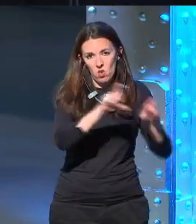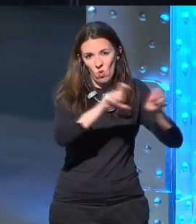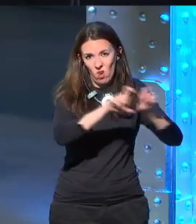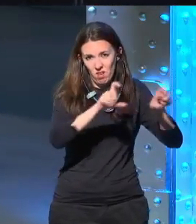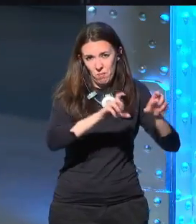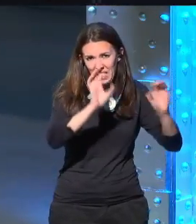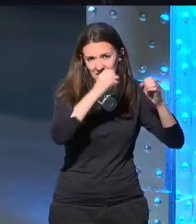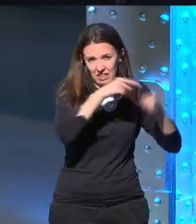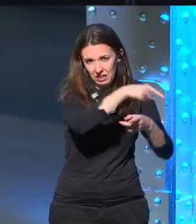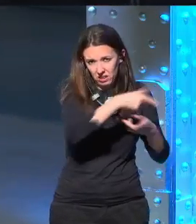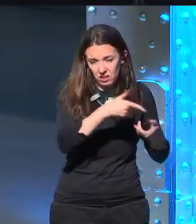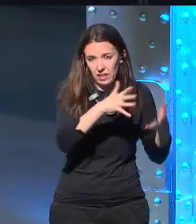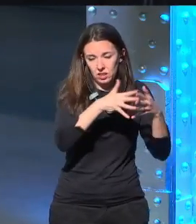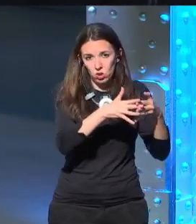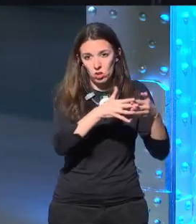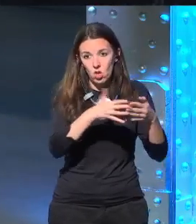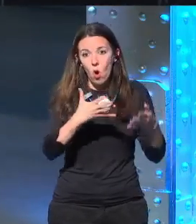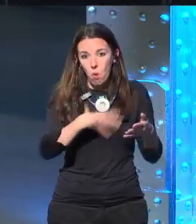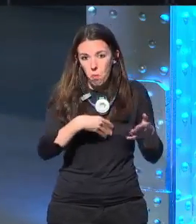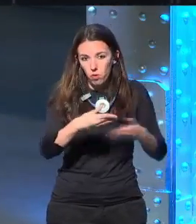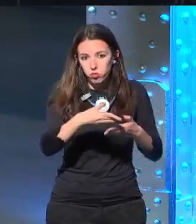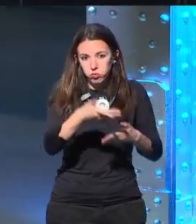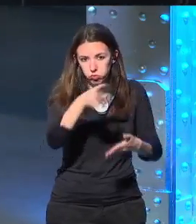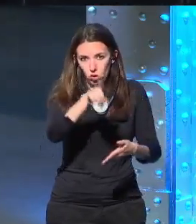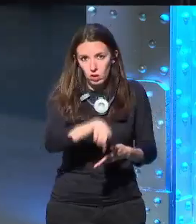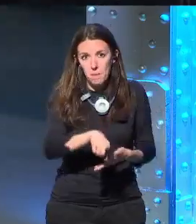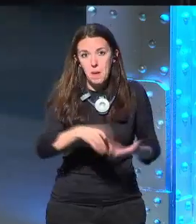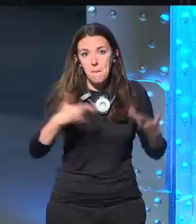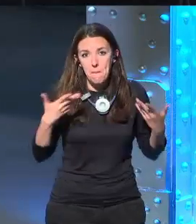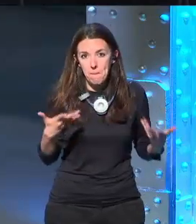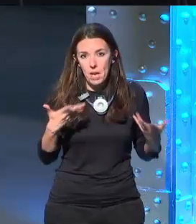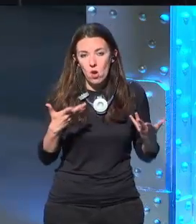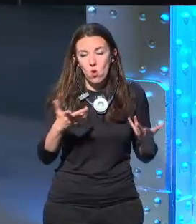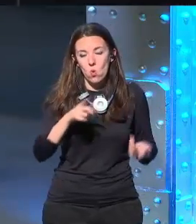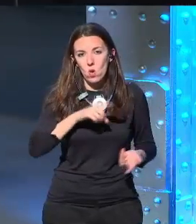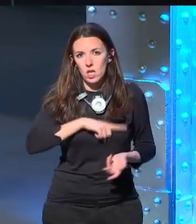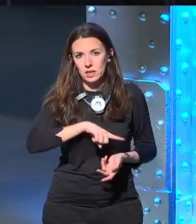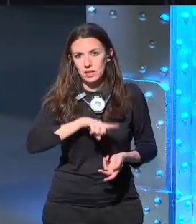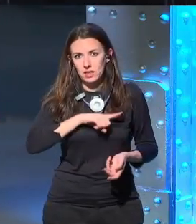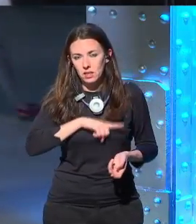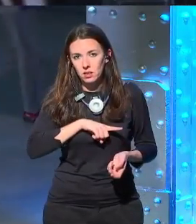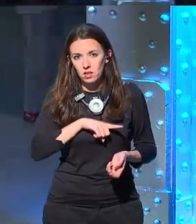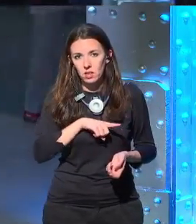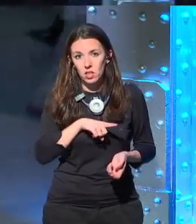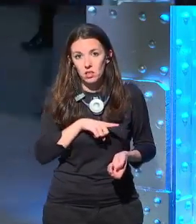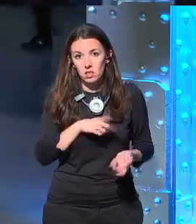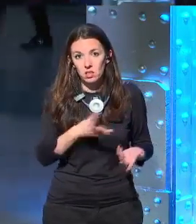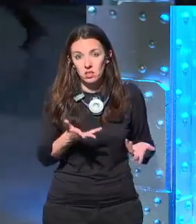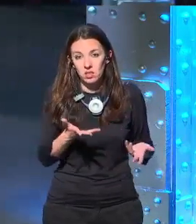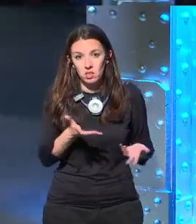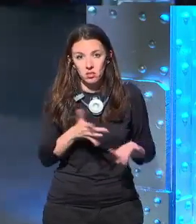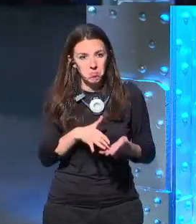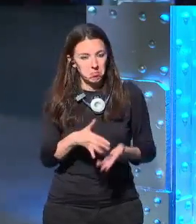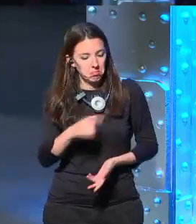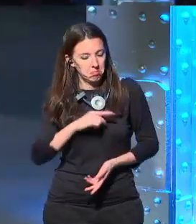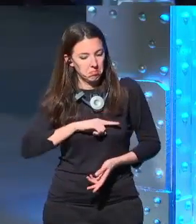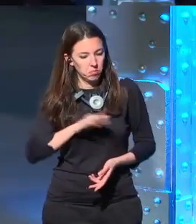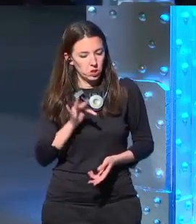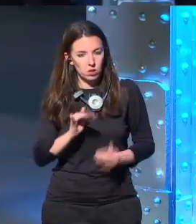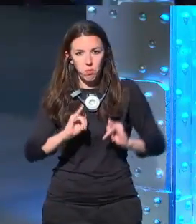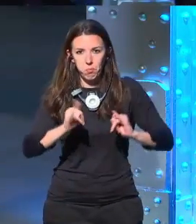way. But you get energized when you're in a place that's a cradle of creativity.